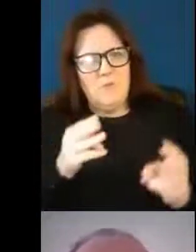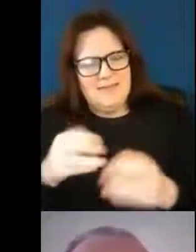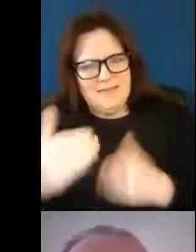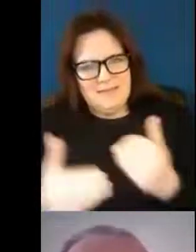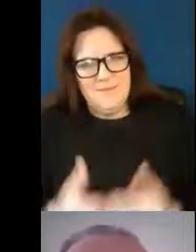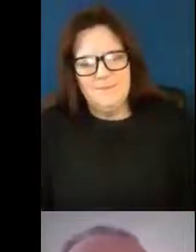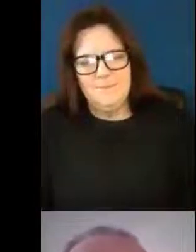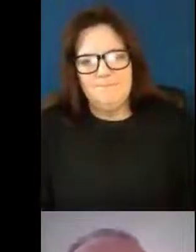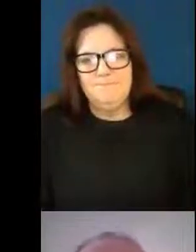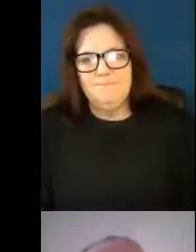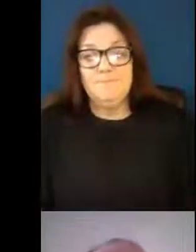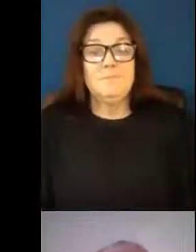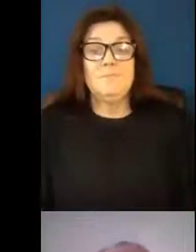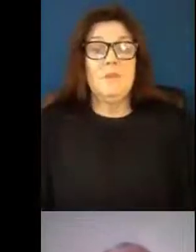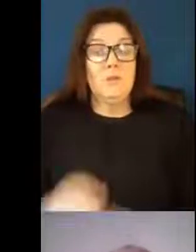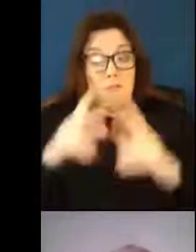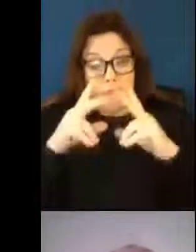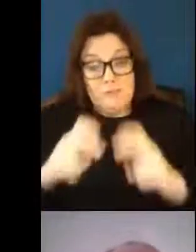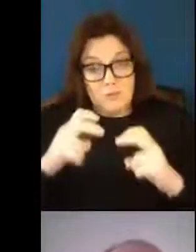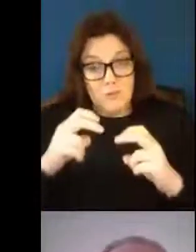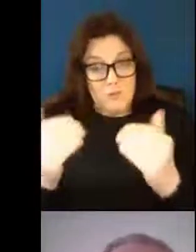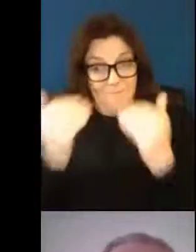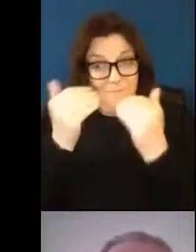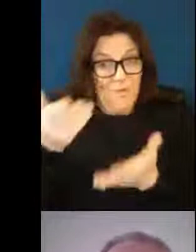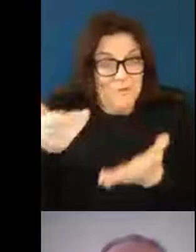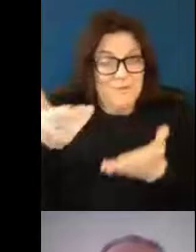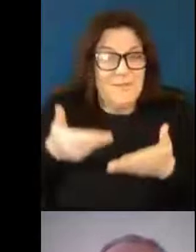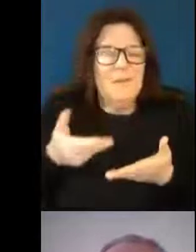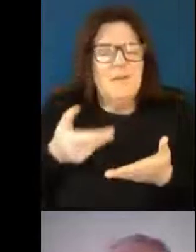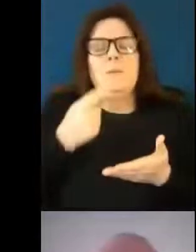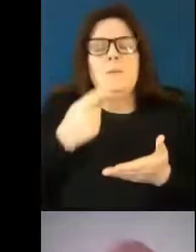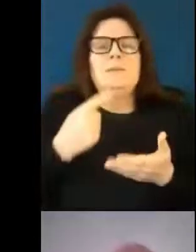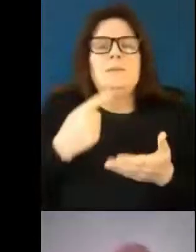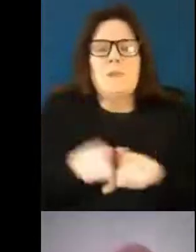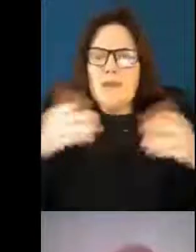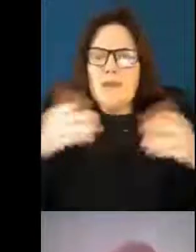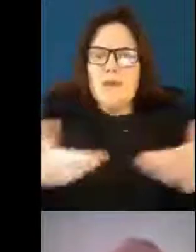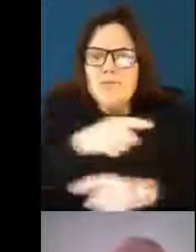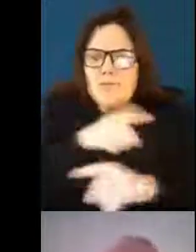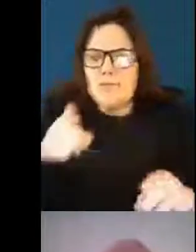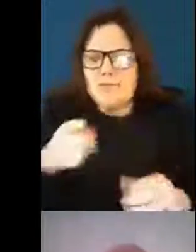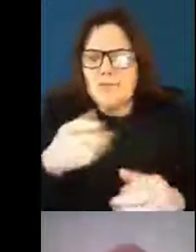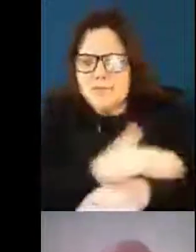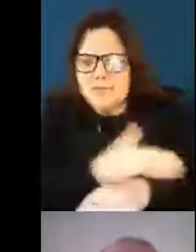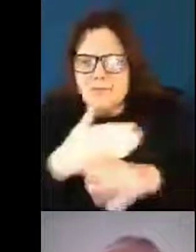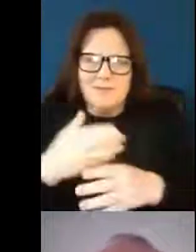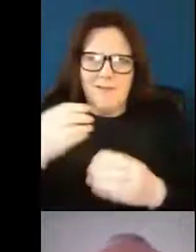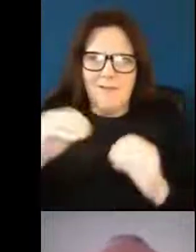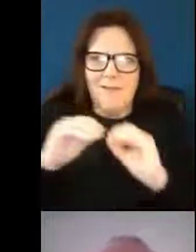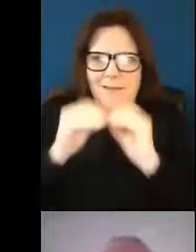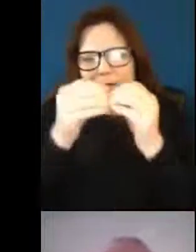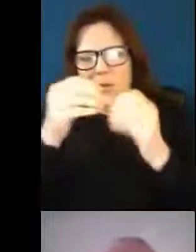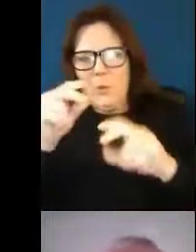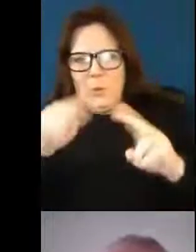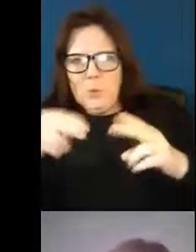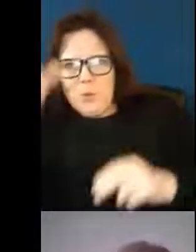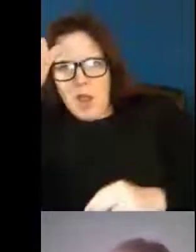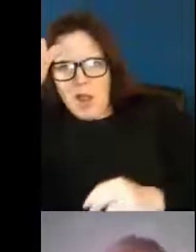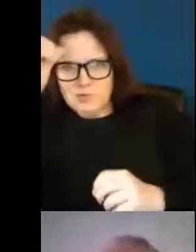only research informed, but that I would encourage you to start generating new knowledge, new